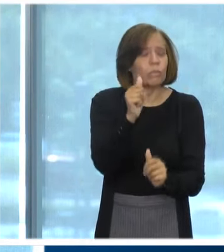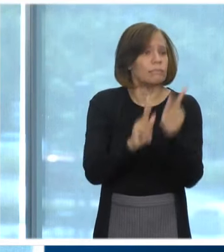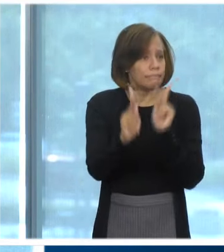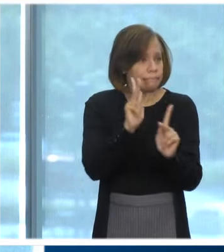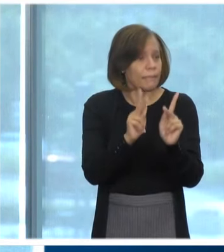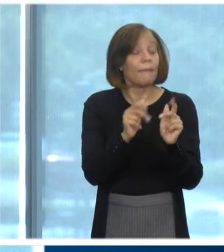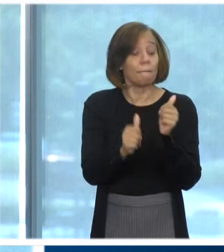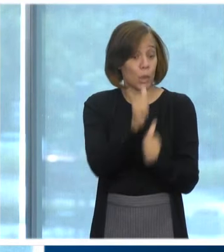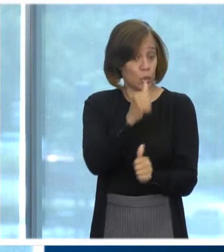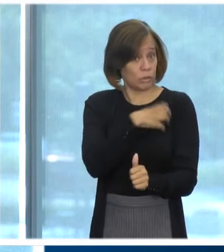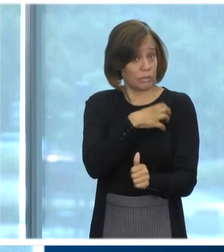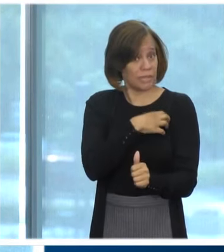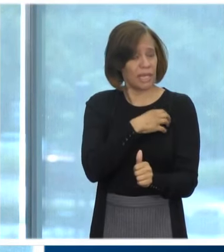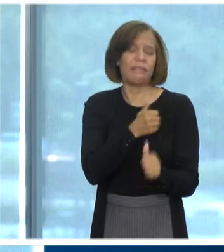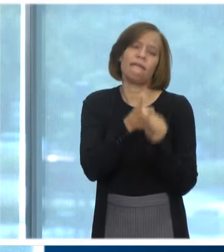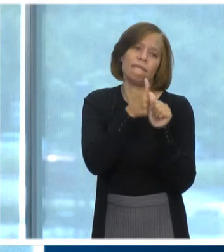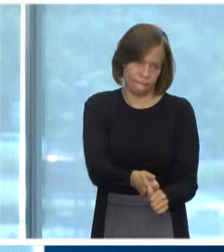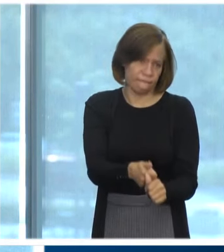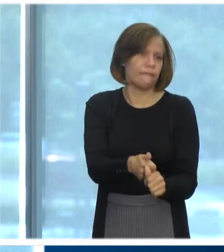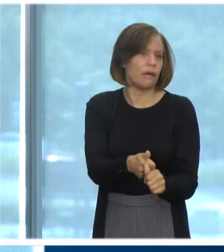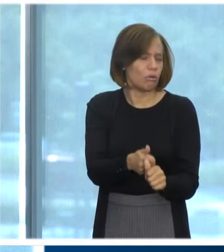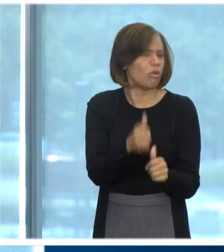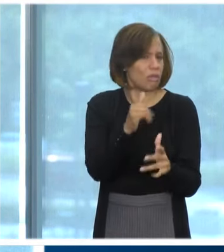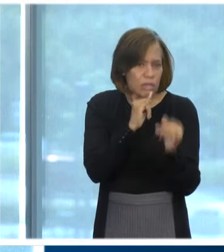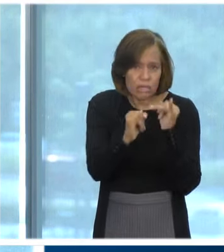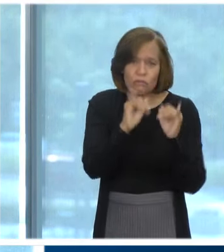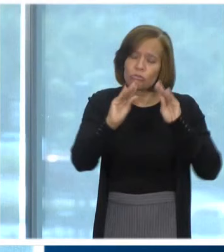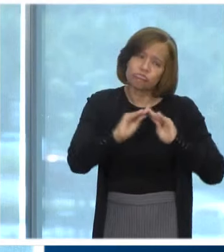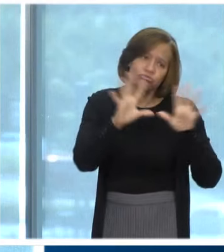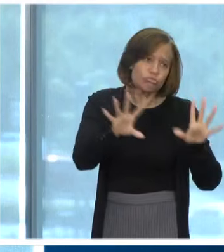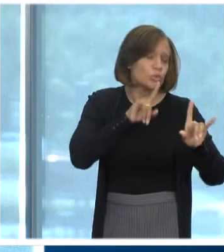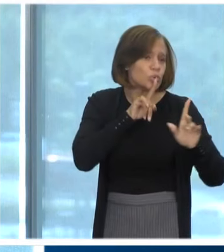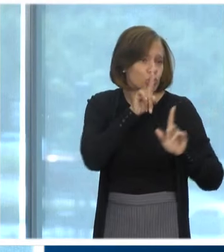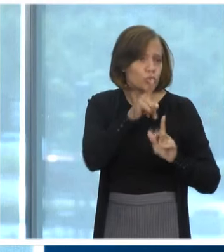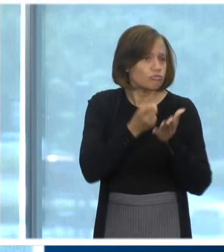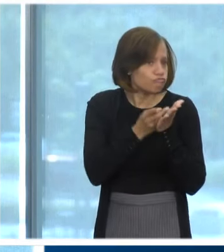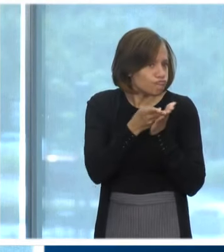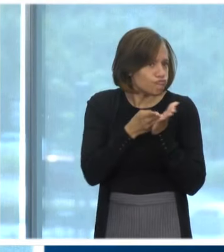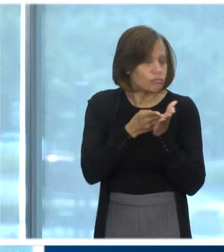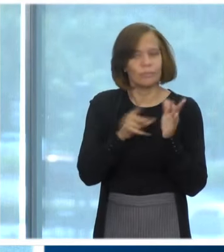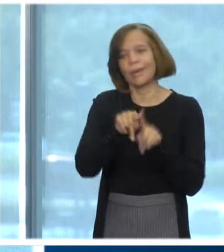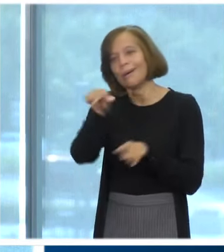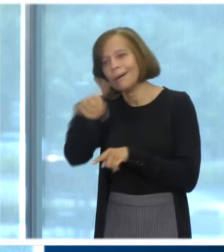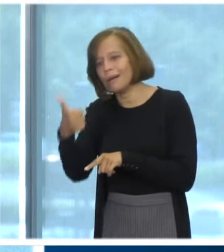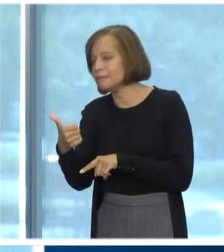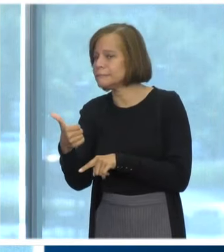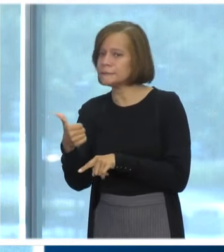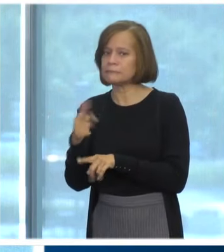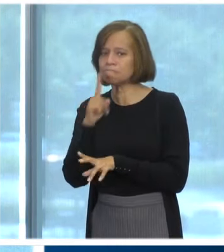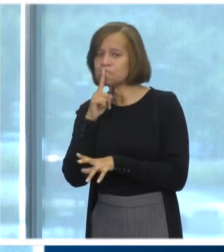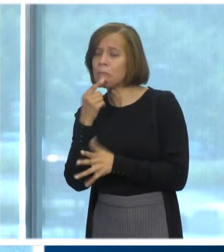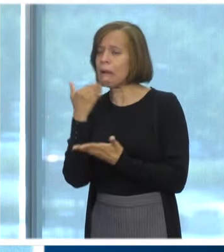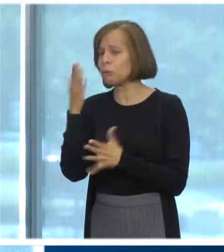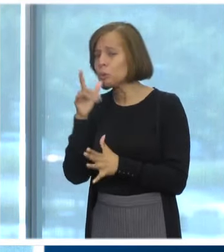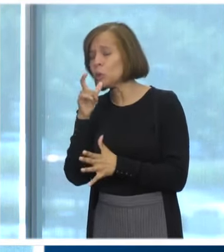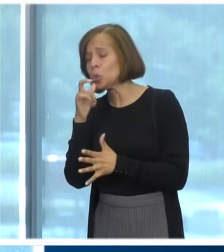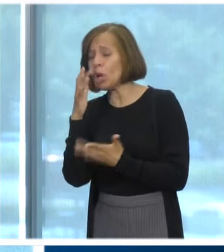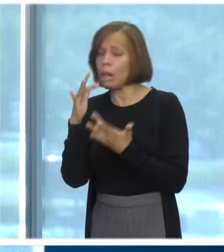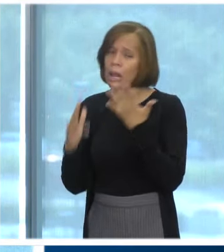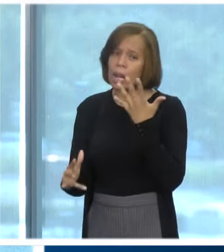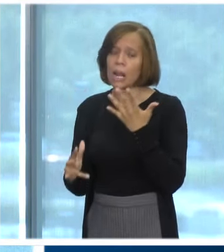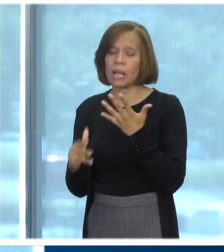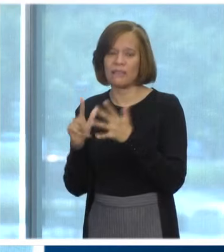did occur, and it was exceptionally frustrating. Without independent means of identifying officers, there are many cases that